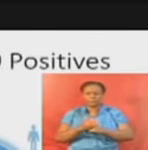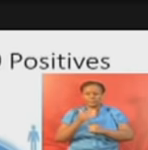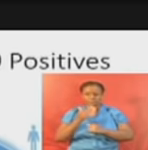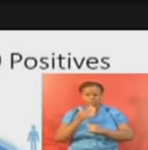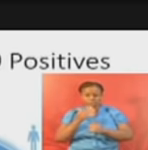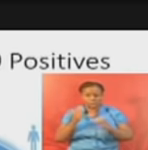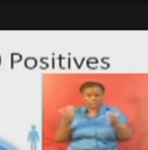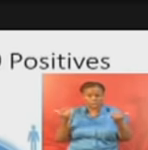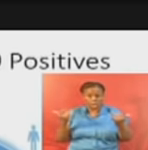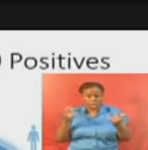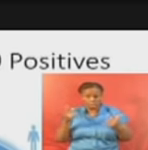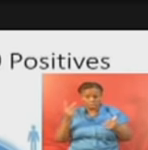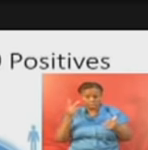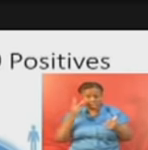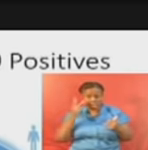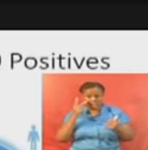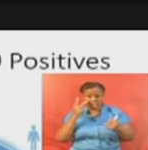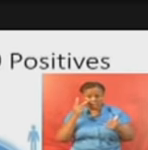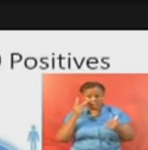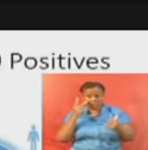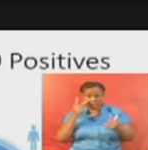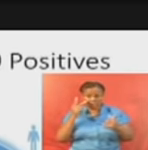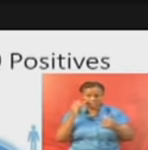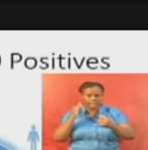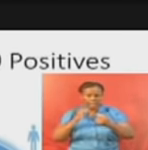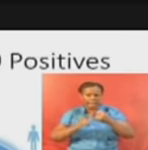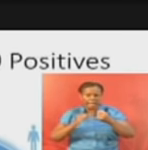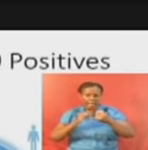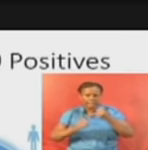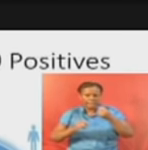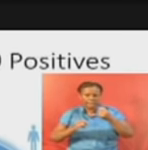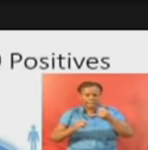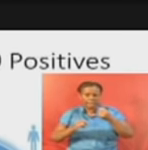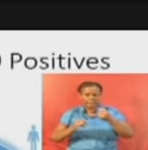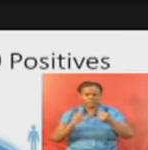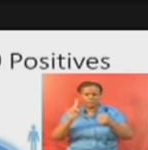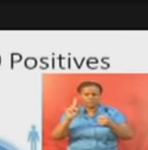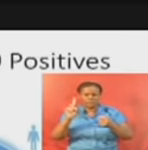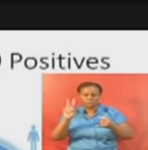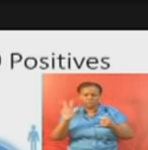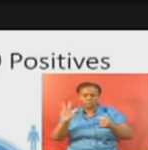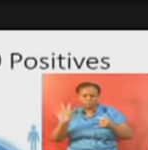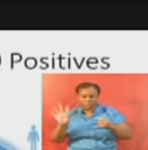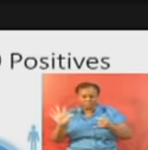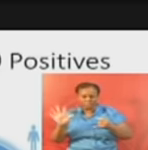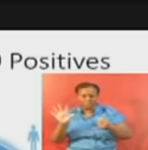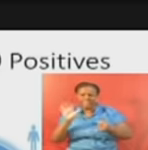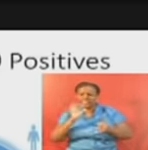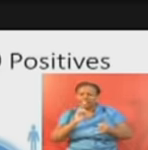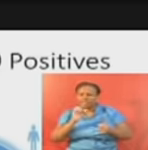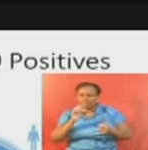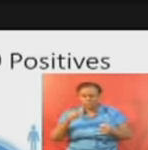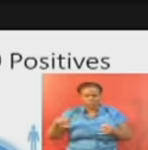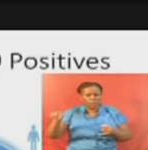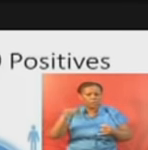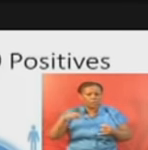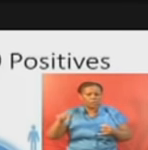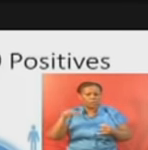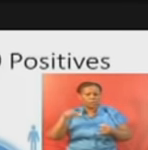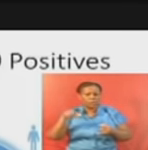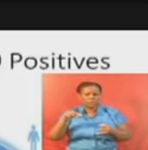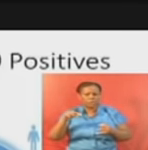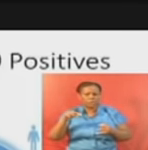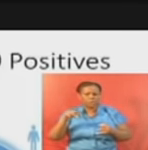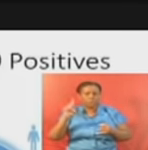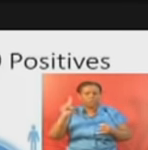1, 2, 3, 4, 5 age bands is that those persons between 1 year or under 1 year and 19 years